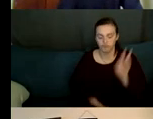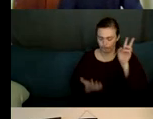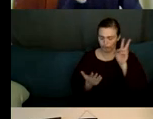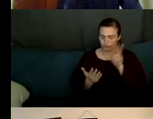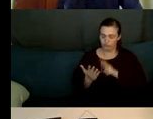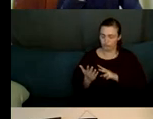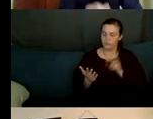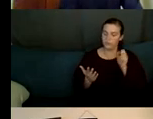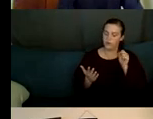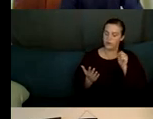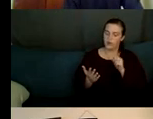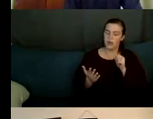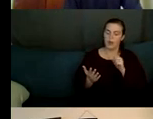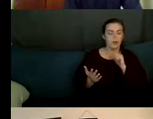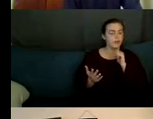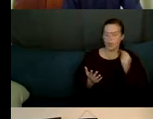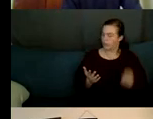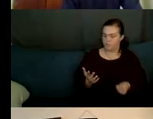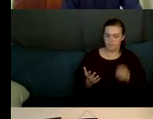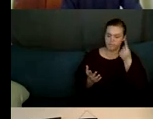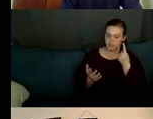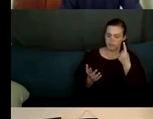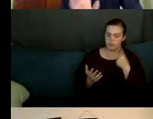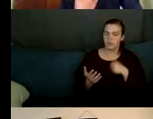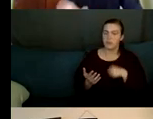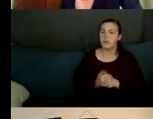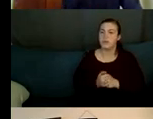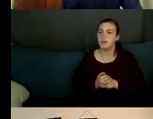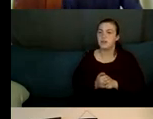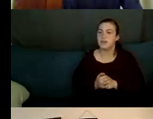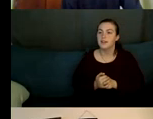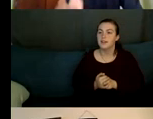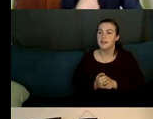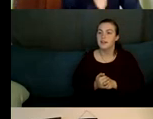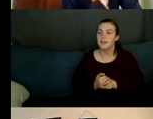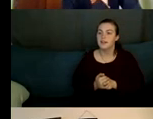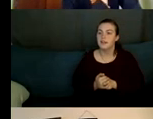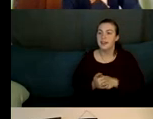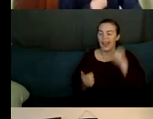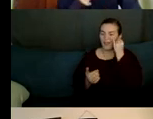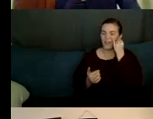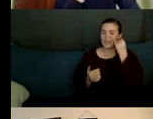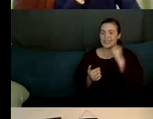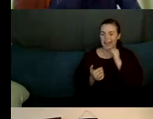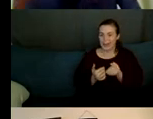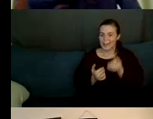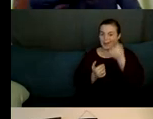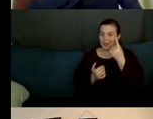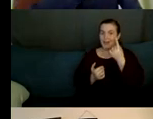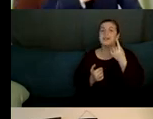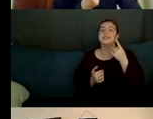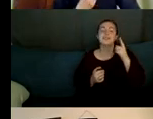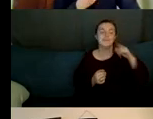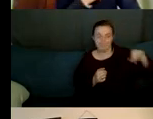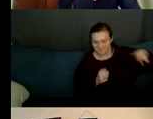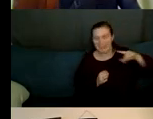that doesn't make sense. They're going to give sort of the making sense thing. I found this really helpful when I was scheduling folks who